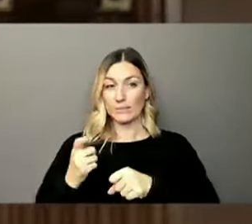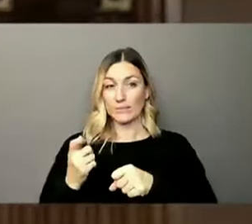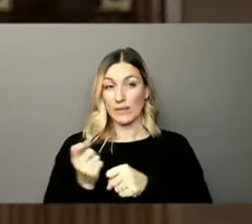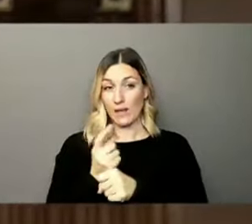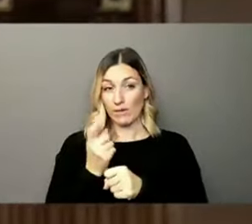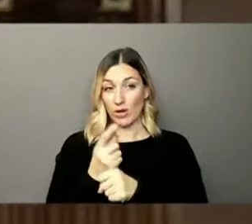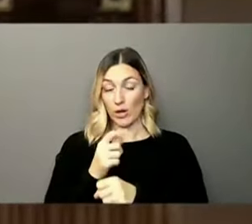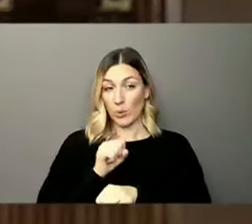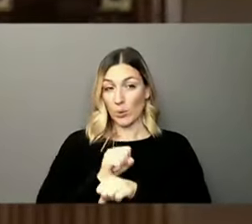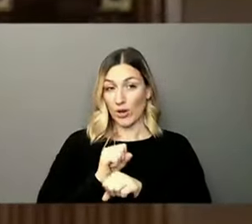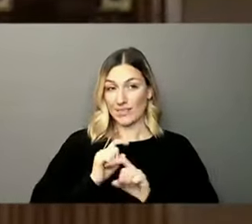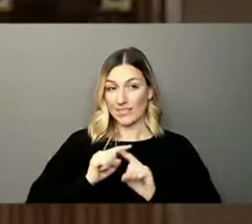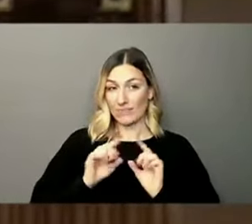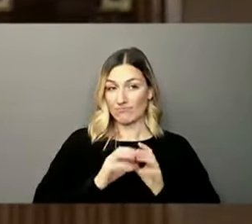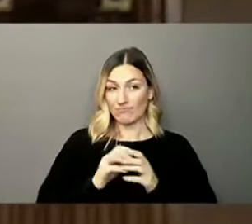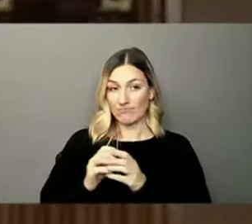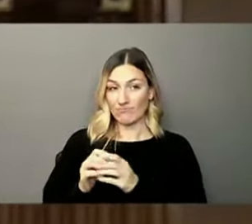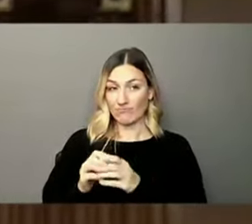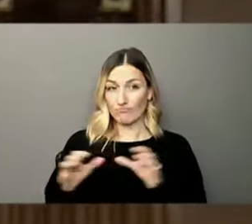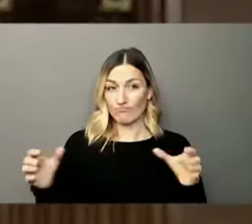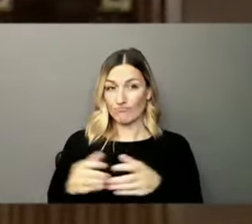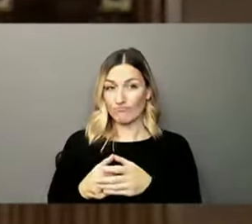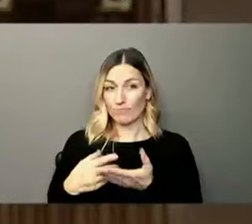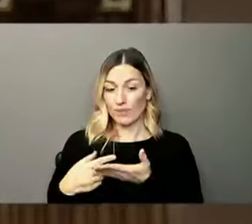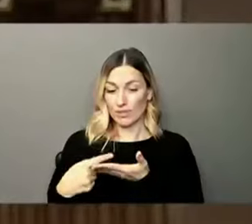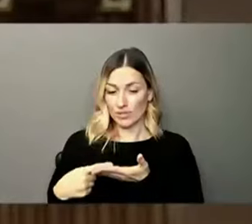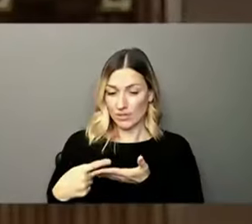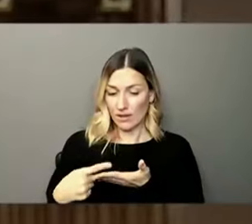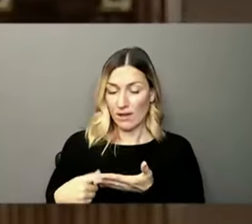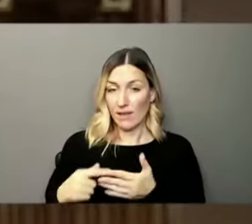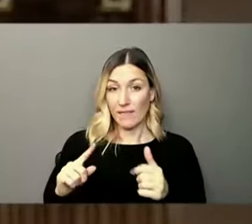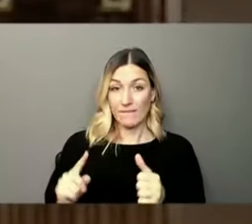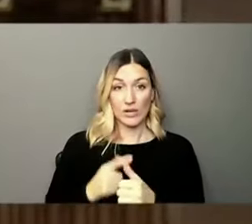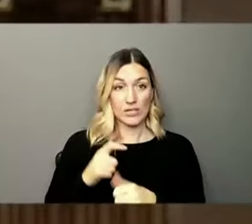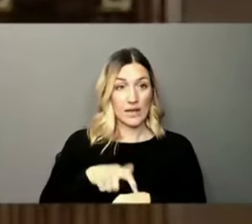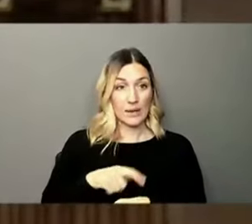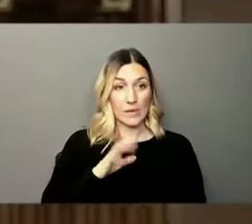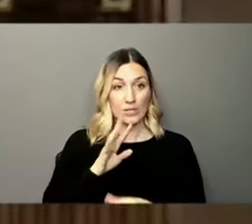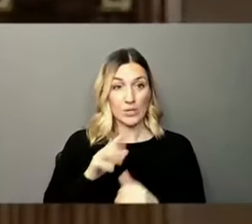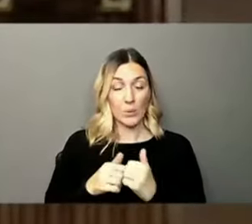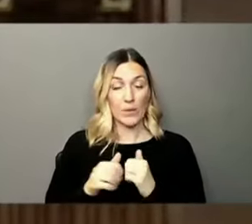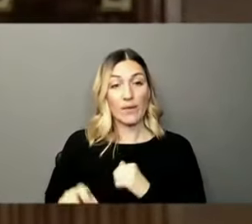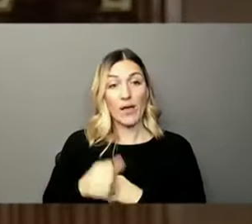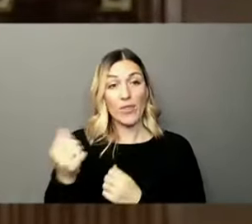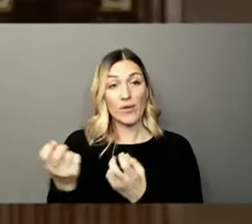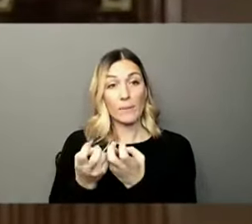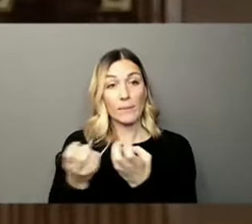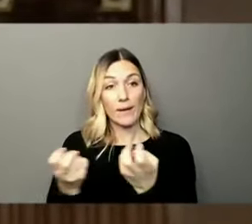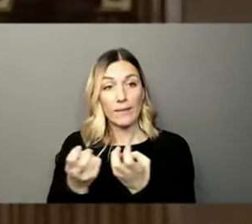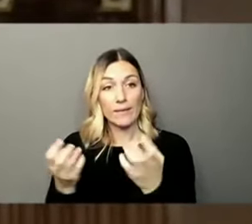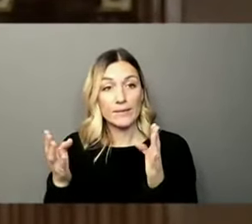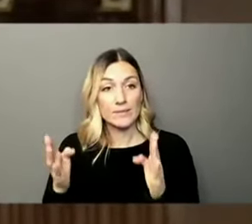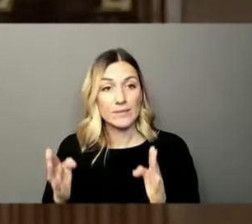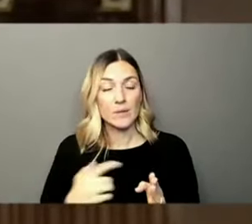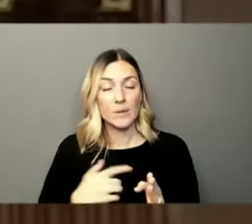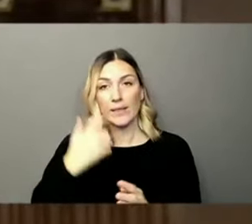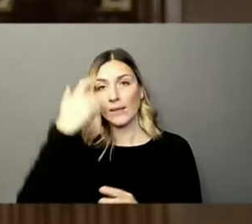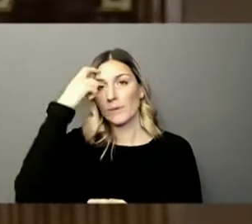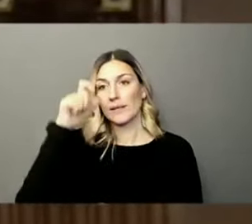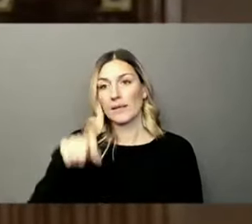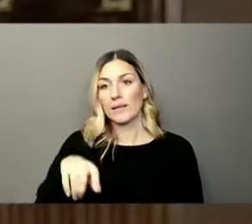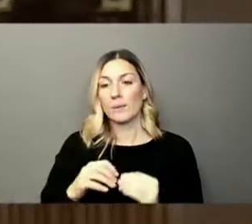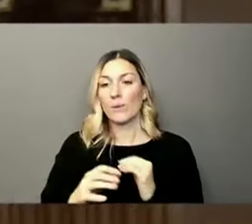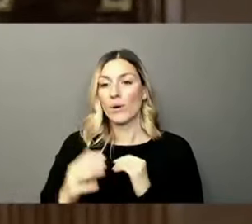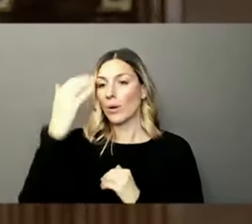different arms are actually getting together and talk. This is the first time I'm talking to the other 3 panelists. And so I think we need to be more kind of aware of